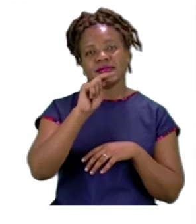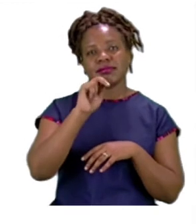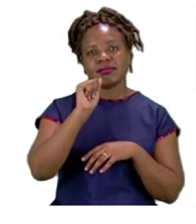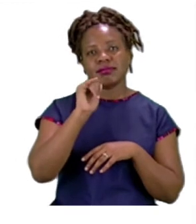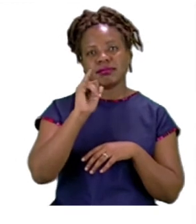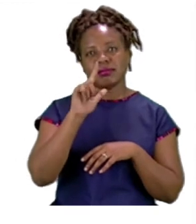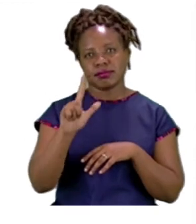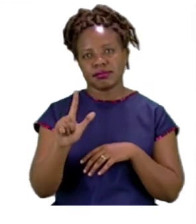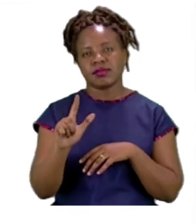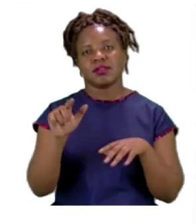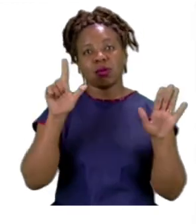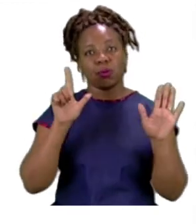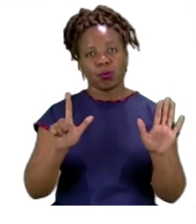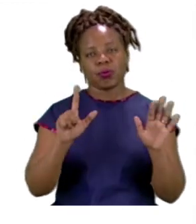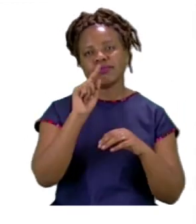nail.